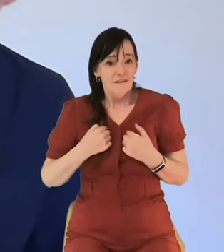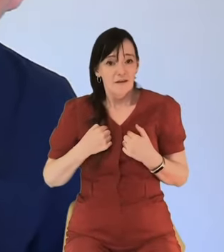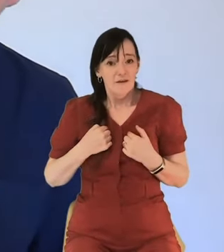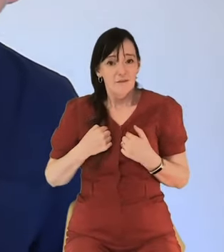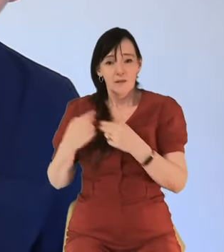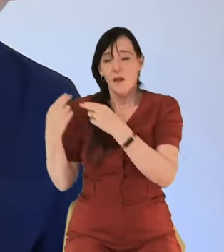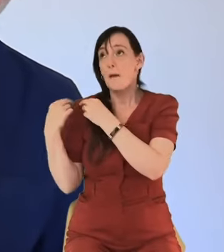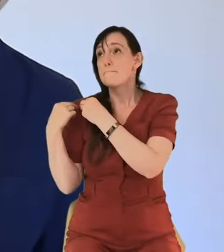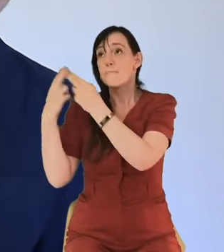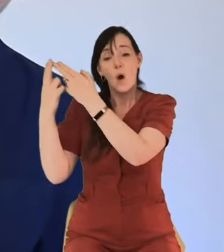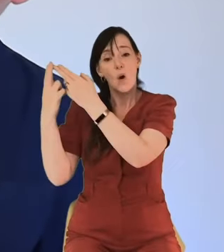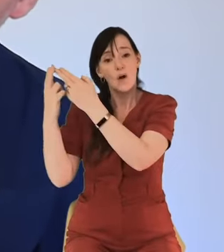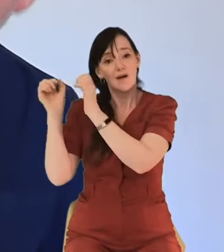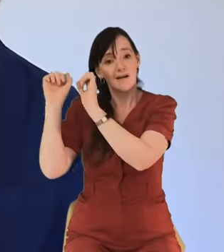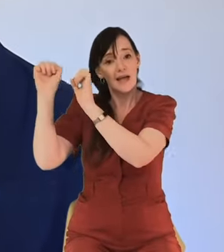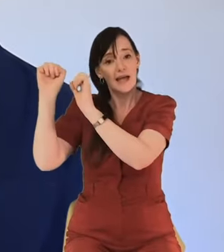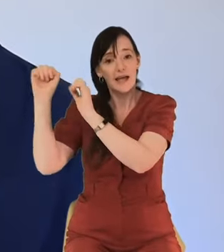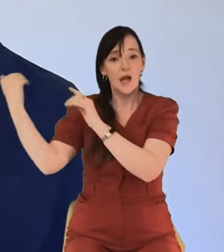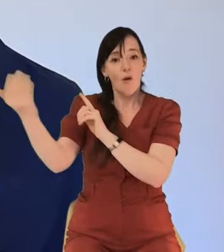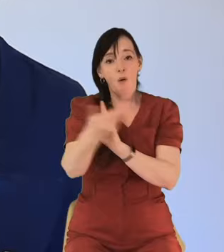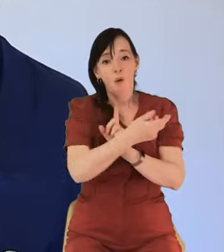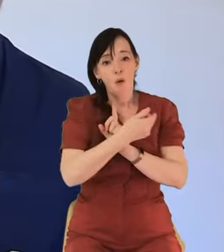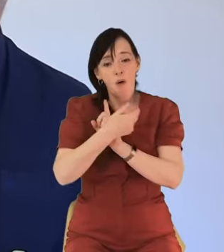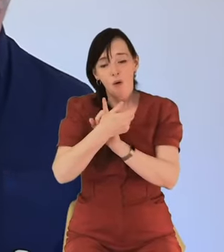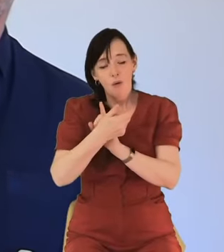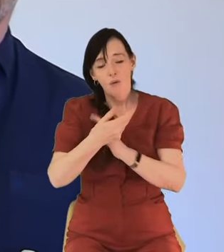that he has got hold of me?